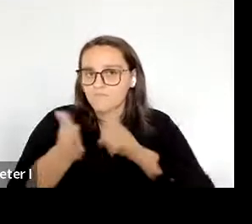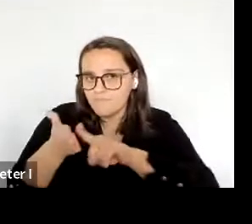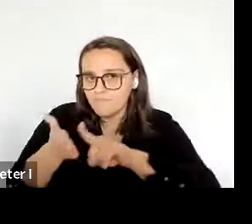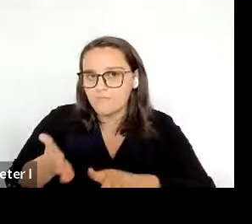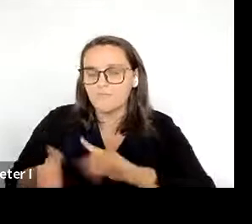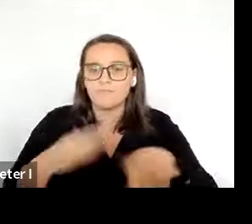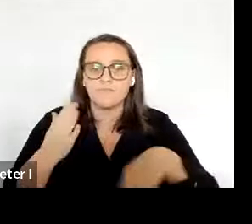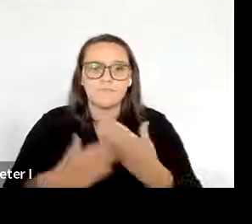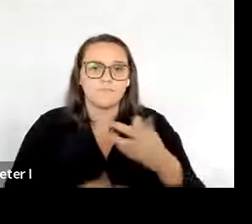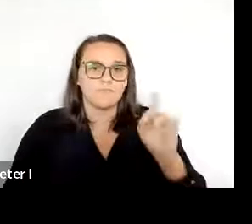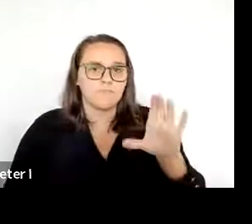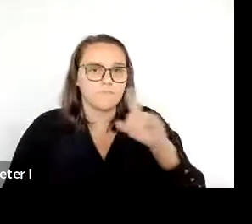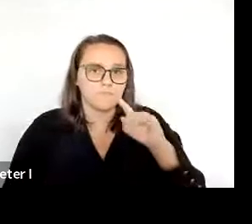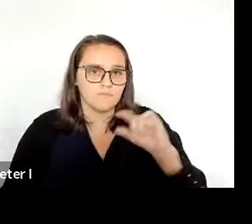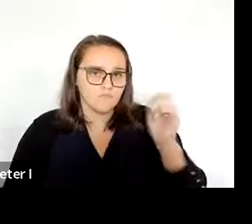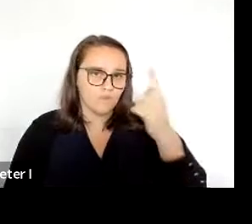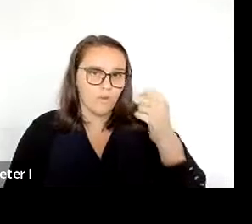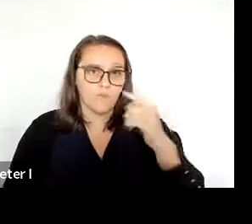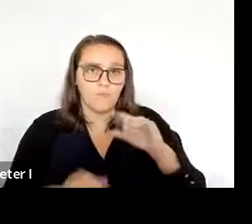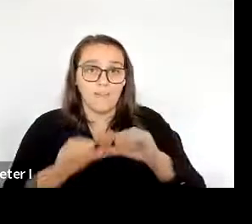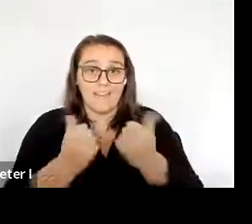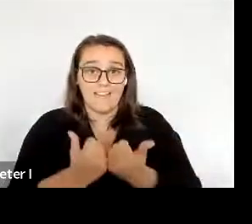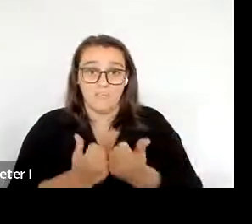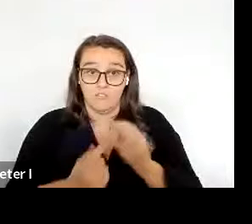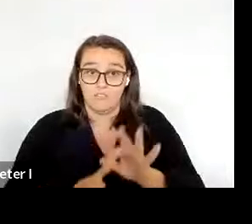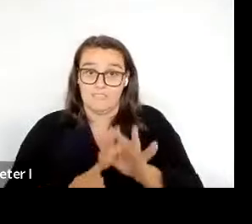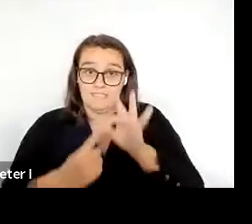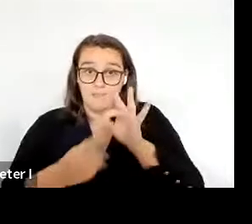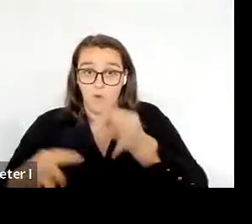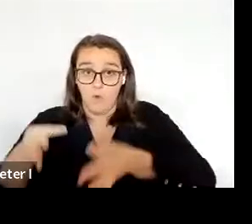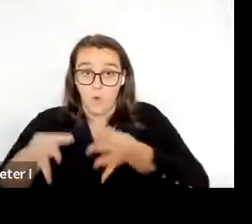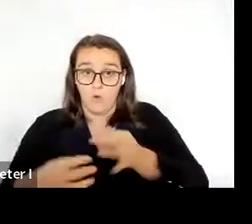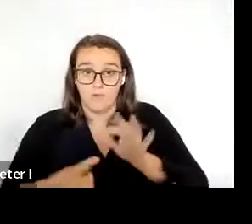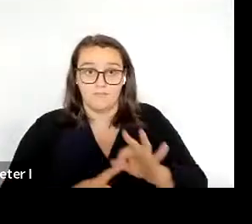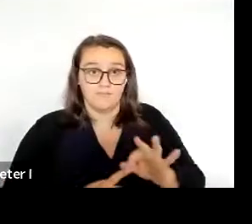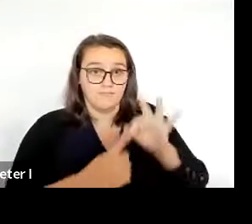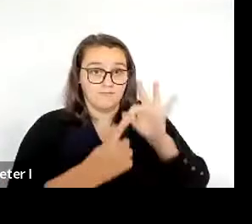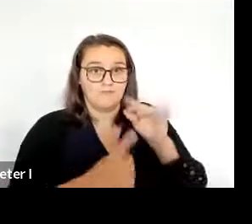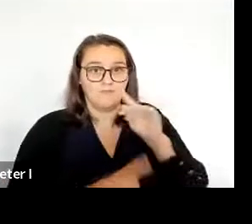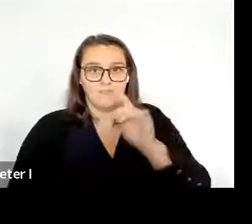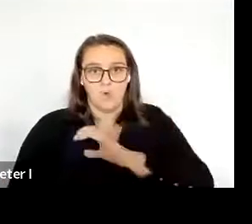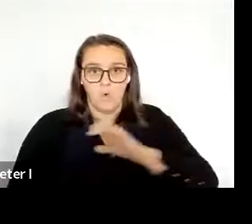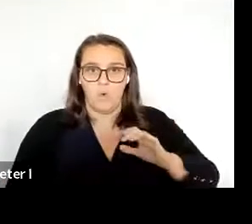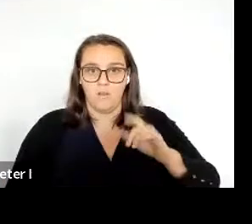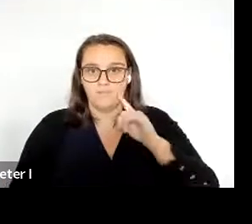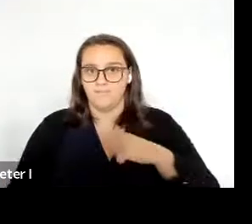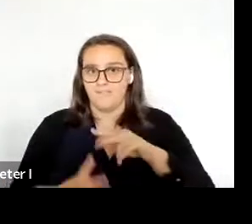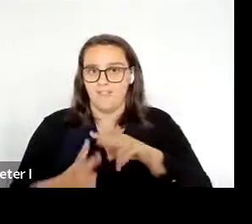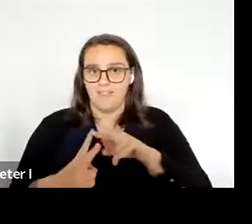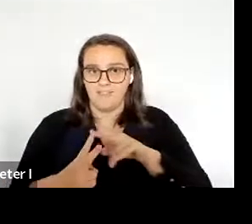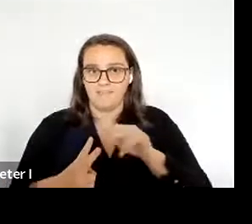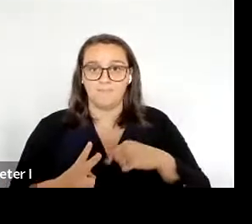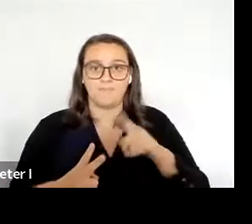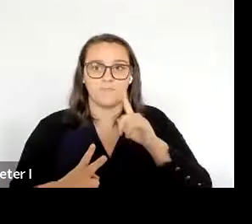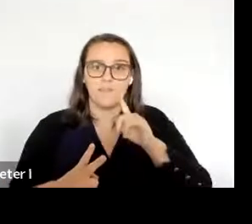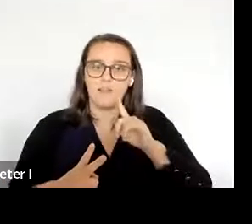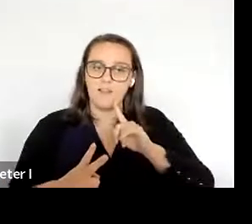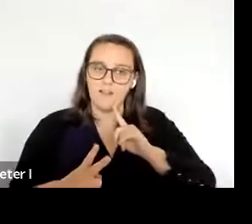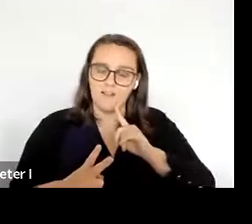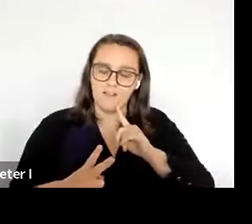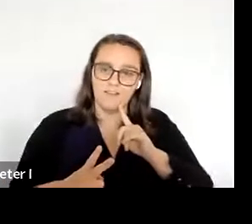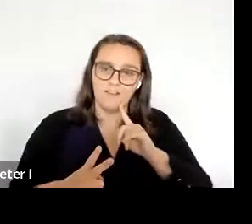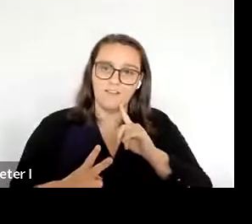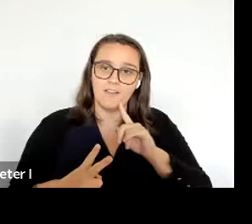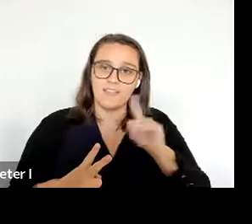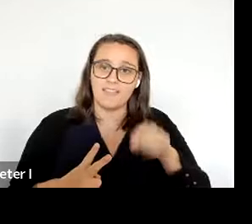government agencies other than the council and the courts, including all independent agencies, with the exception of the Housing Authority. This